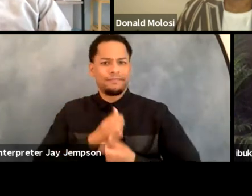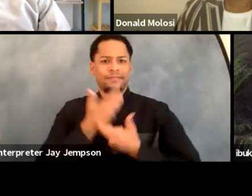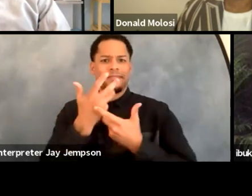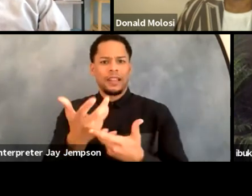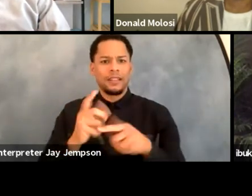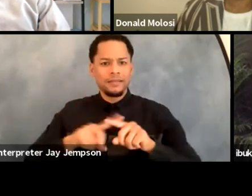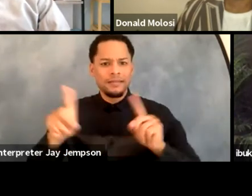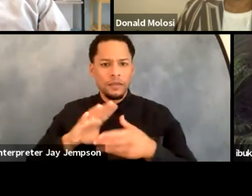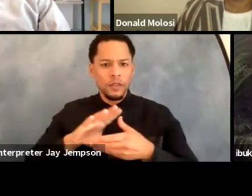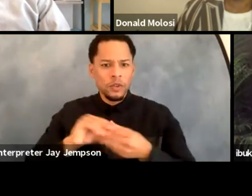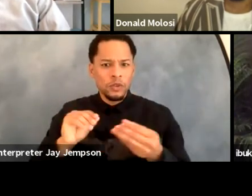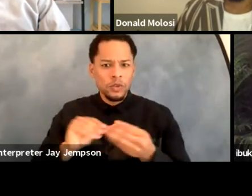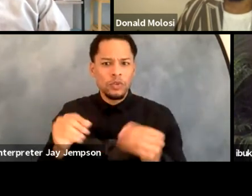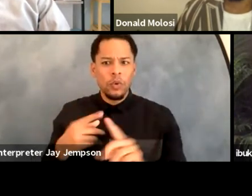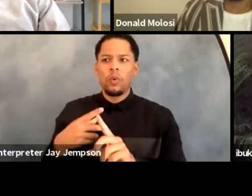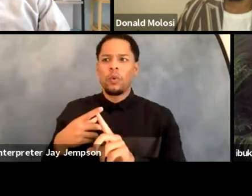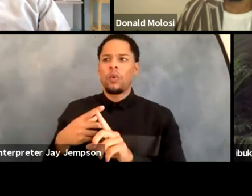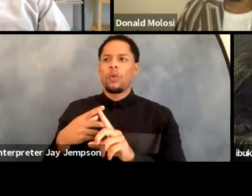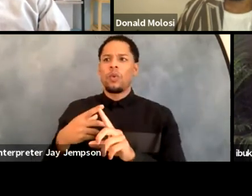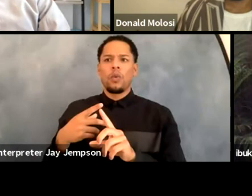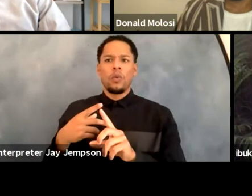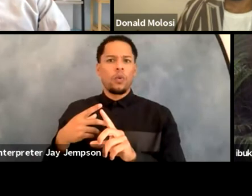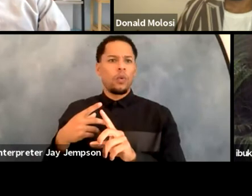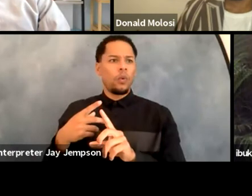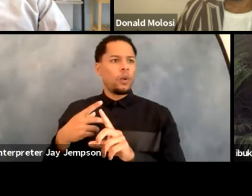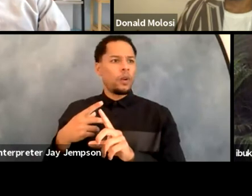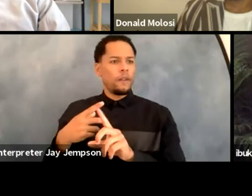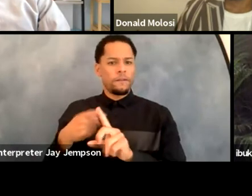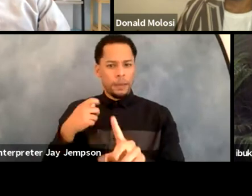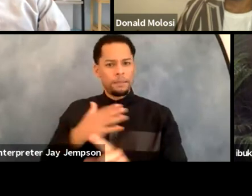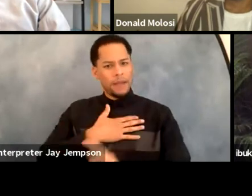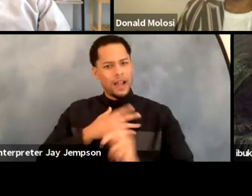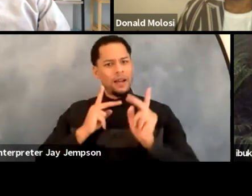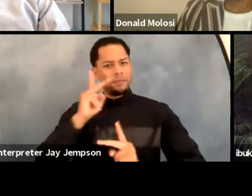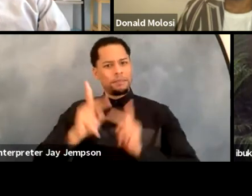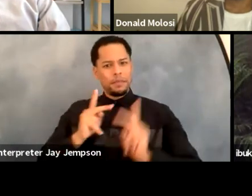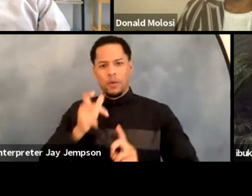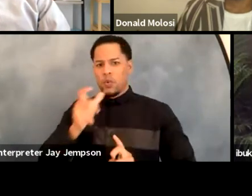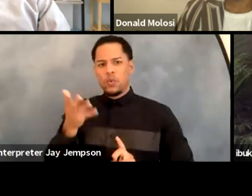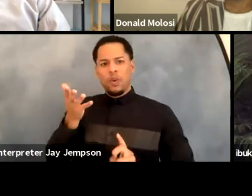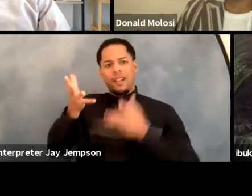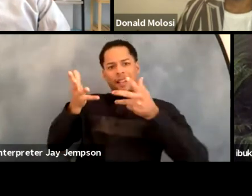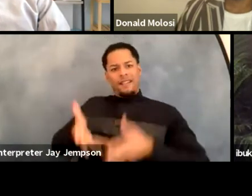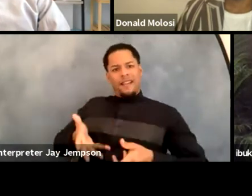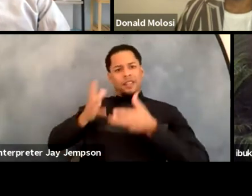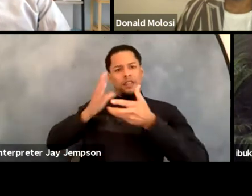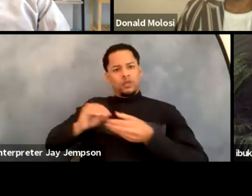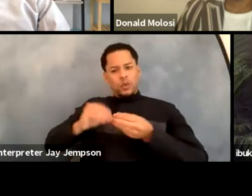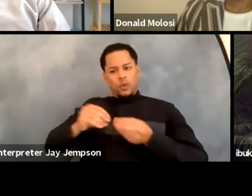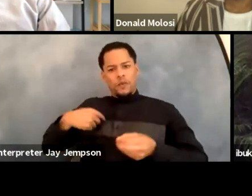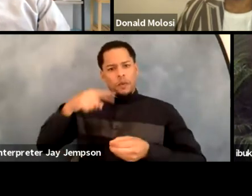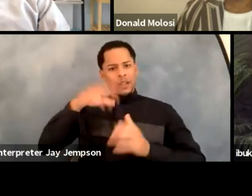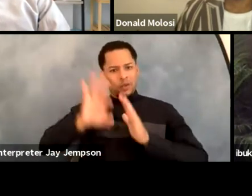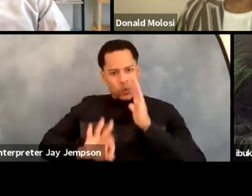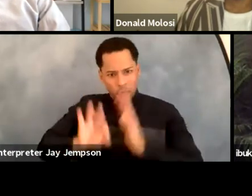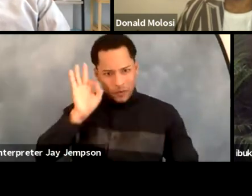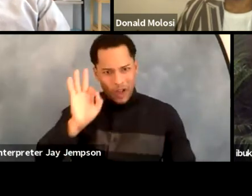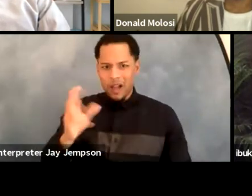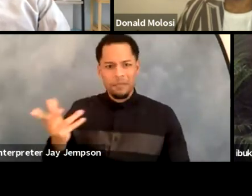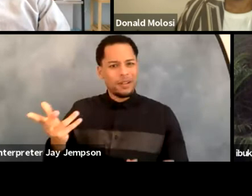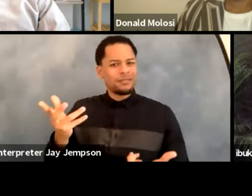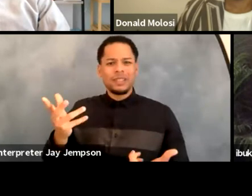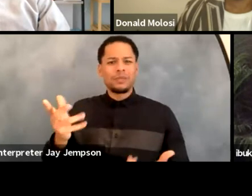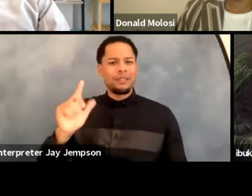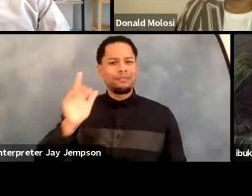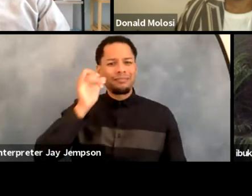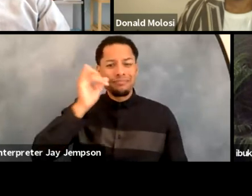me. So for me, it starts there, you know, how do we actually change, you know, what is being taught? And then